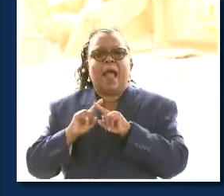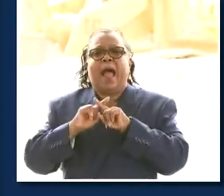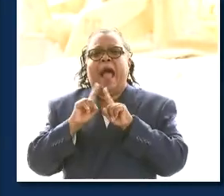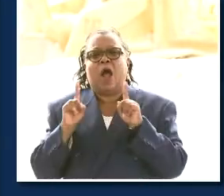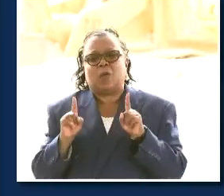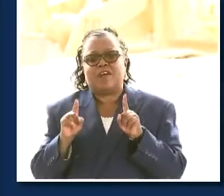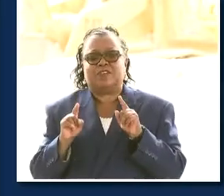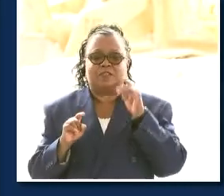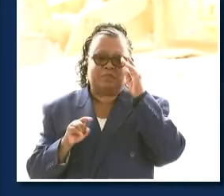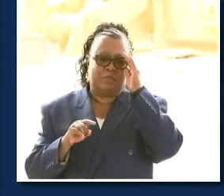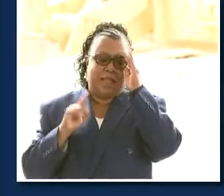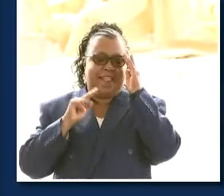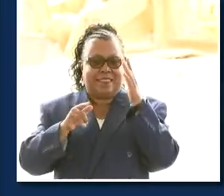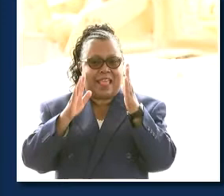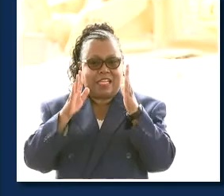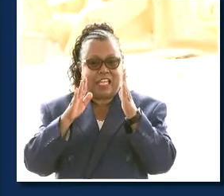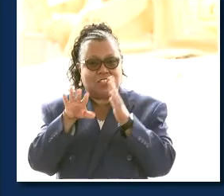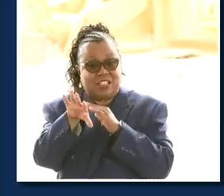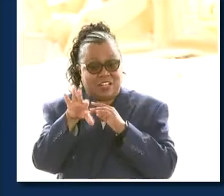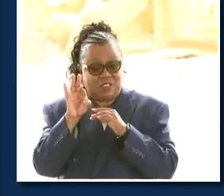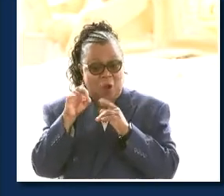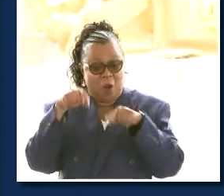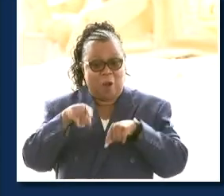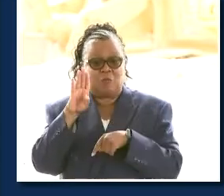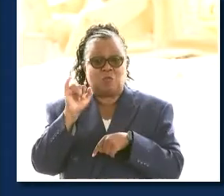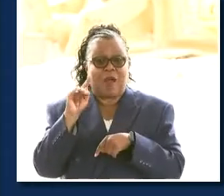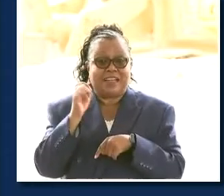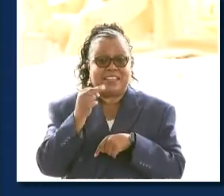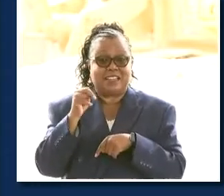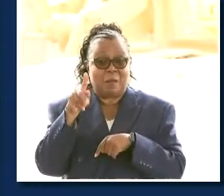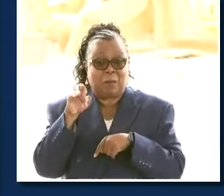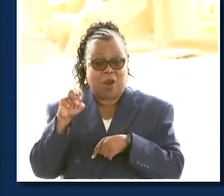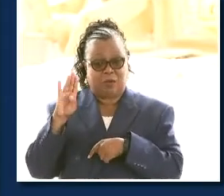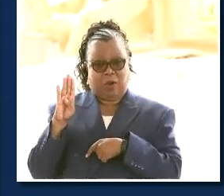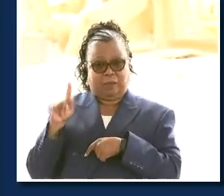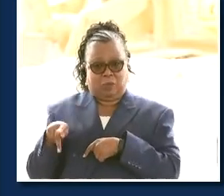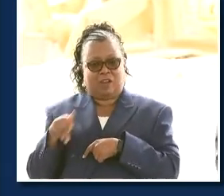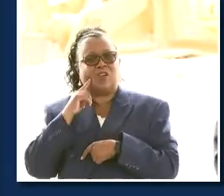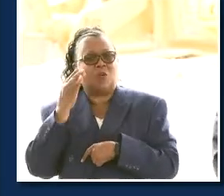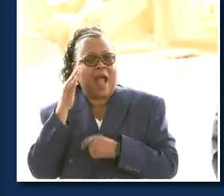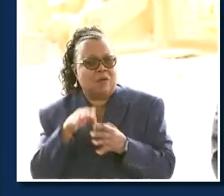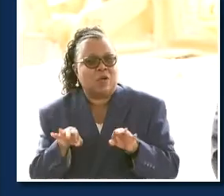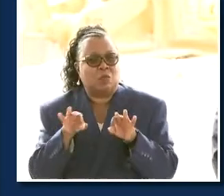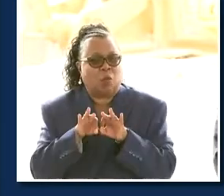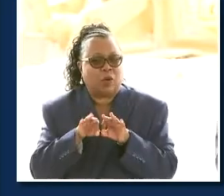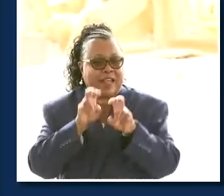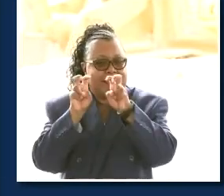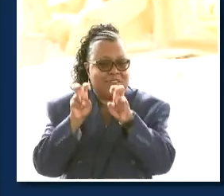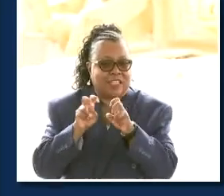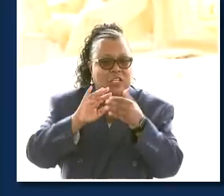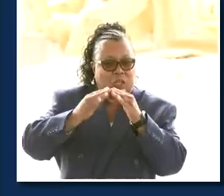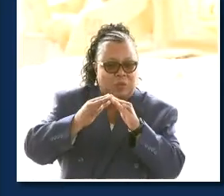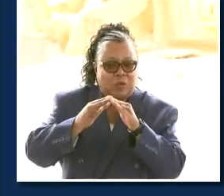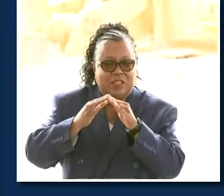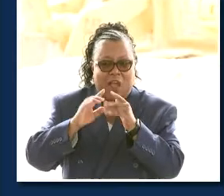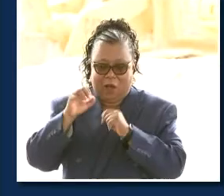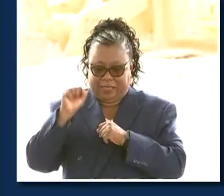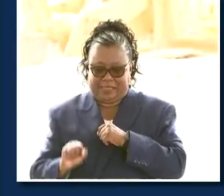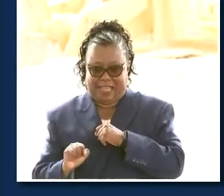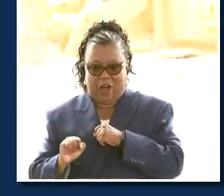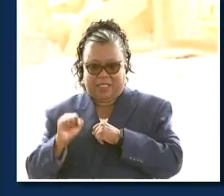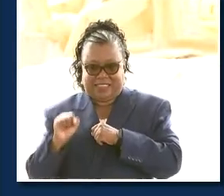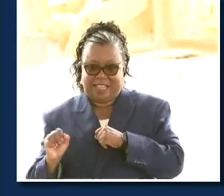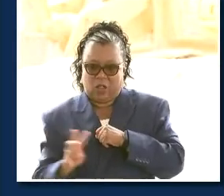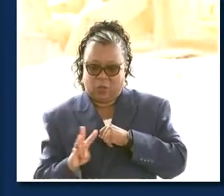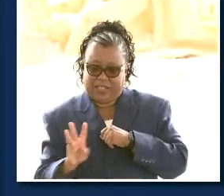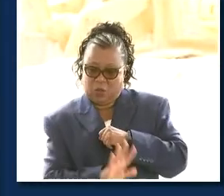However, they intentionally chose Brighton Park because they know how important investment in communities on our south,